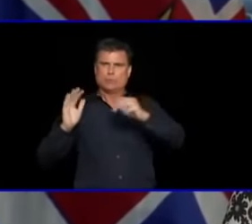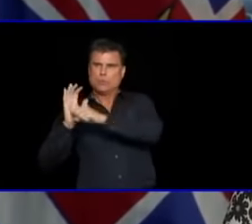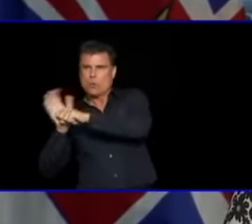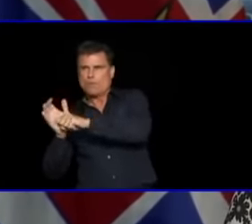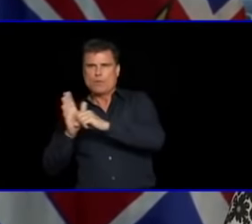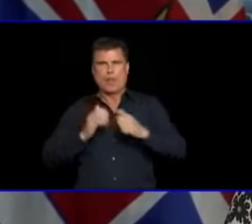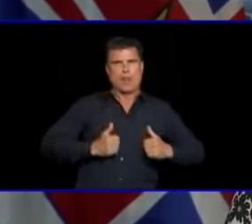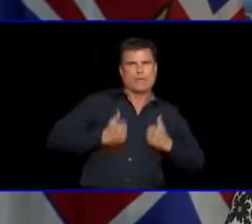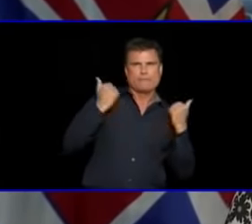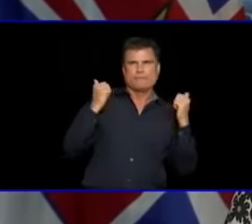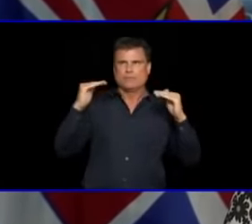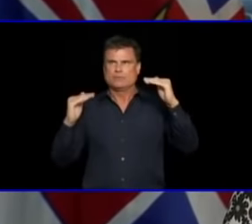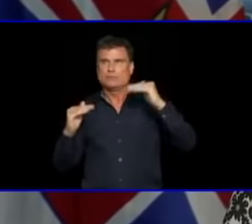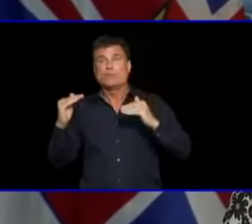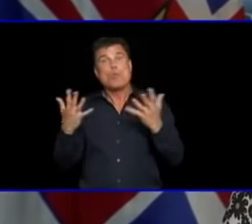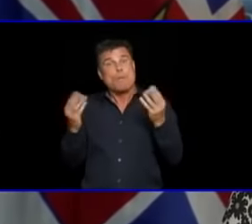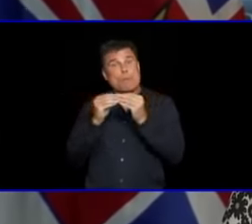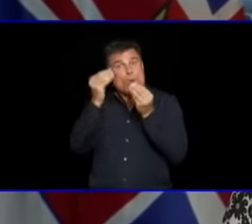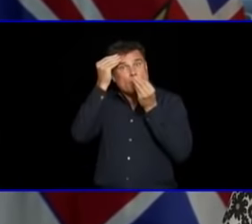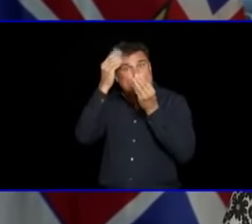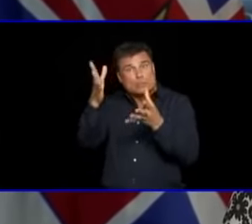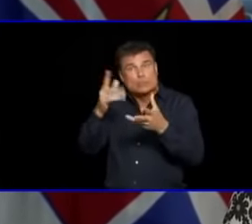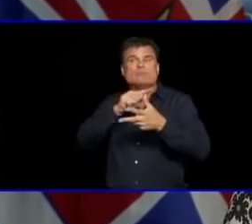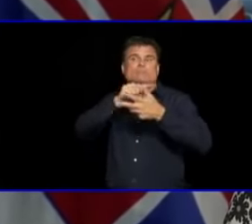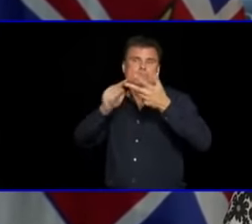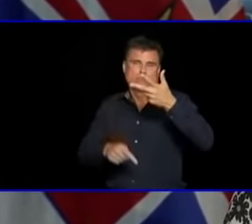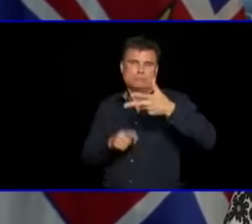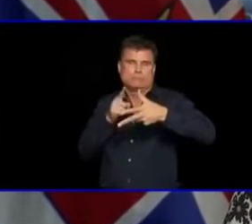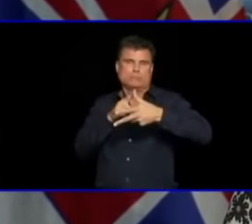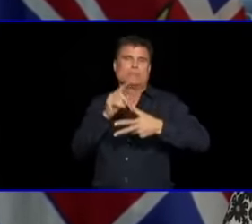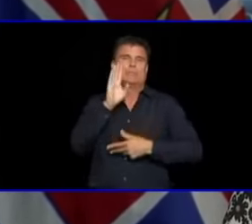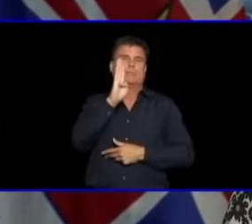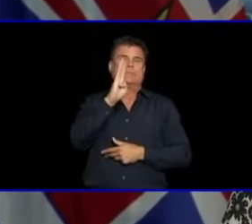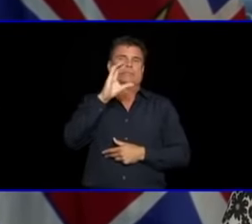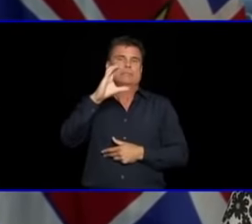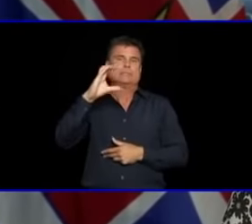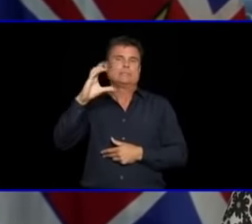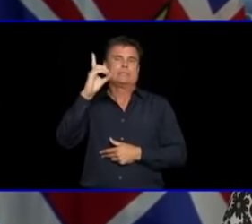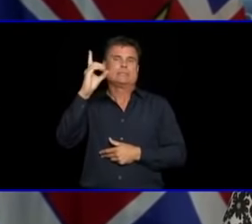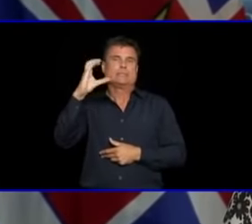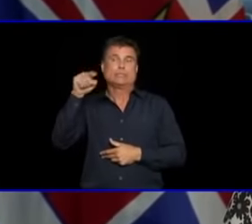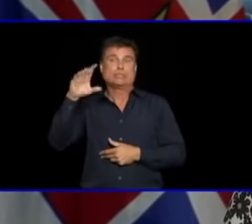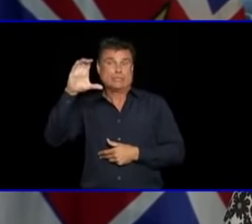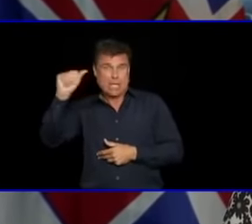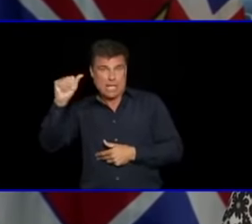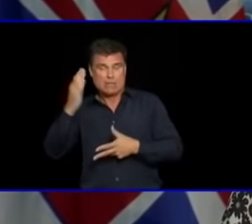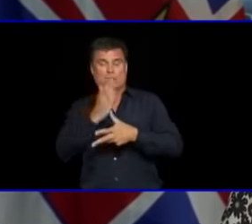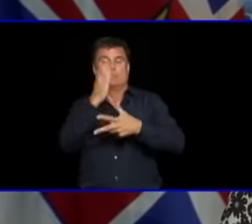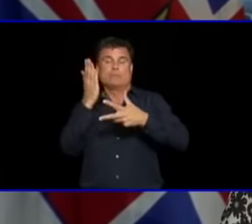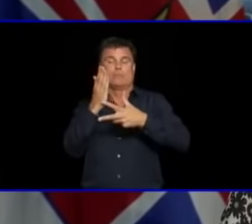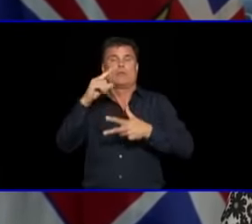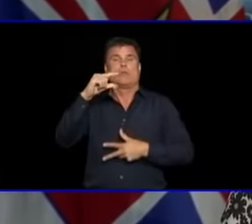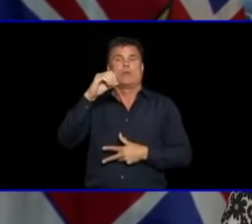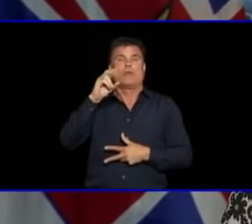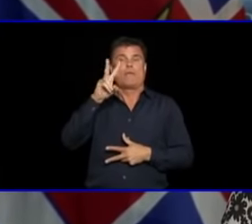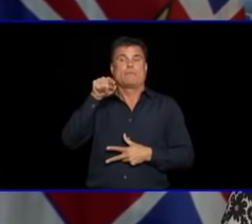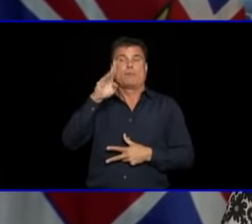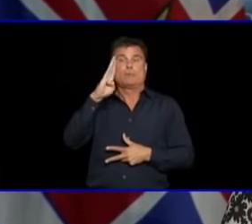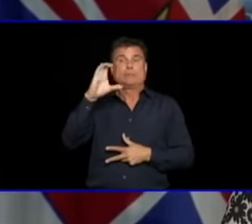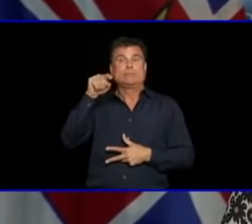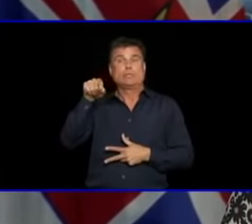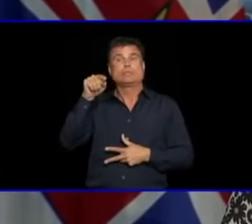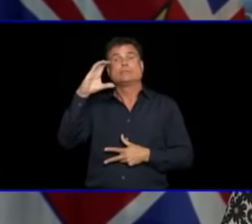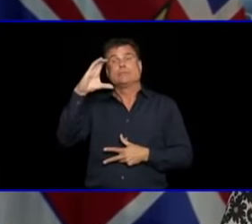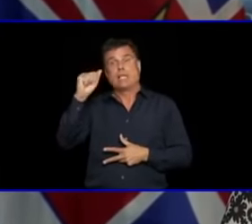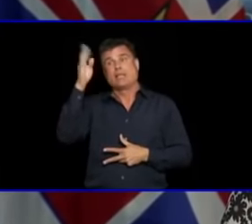joint statement every afternoon with the latest information on cases, hospitalizations and outbreaks, which you can find at